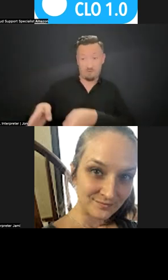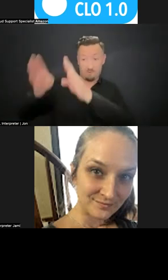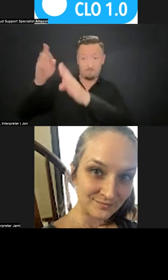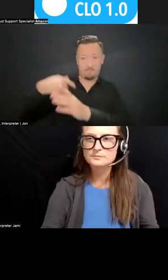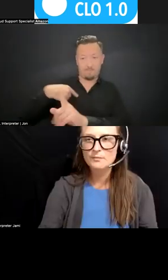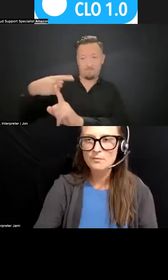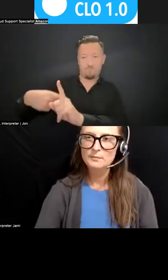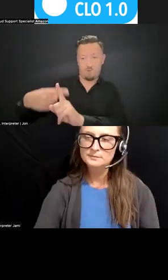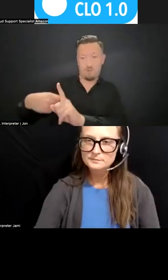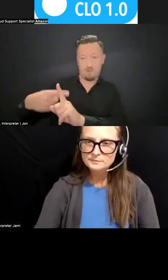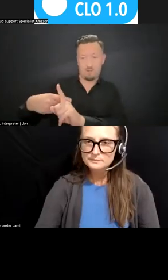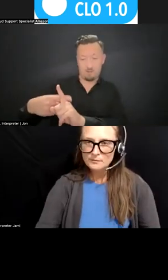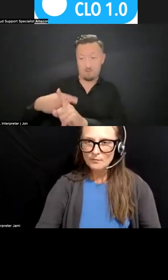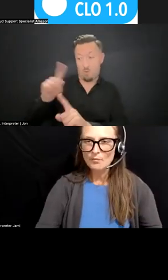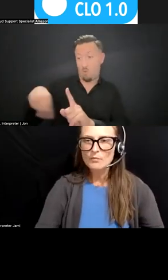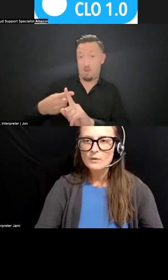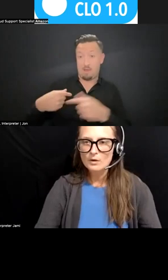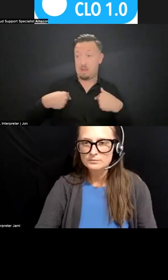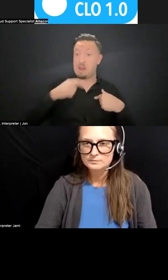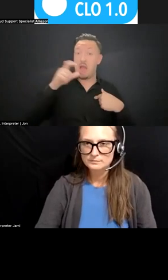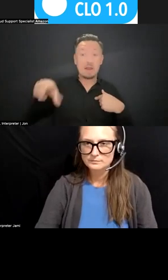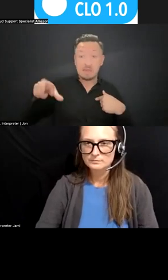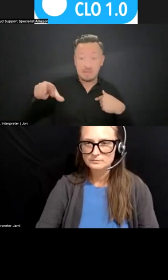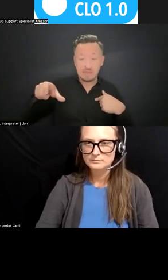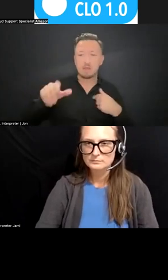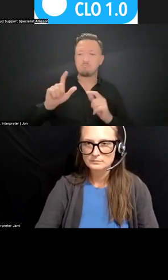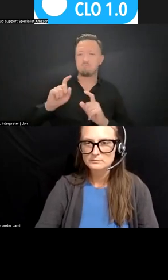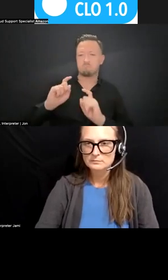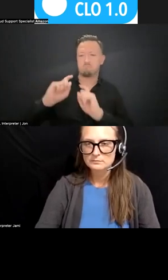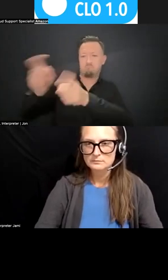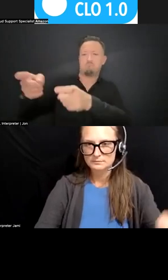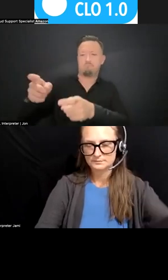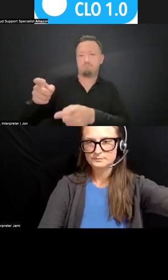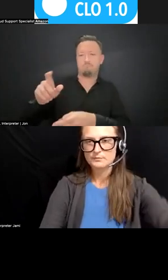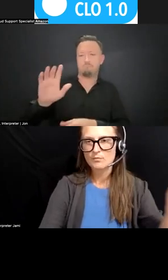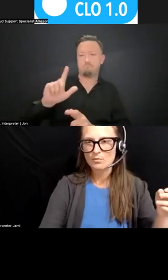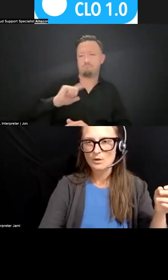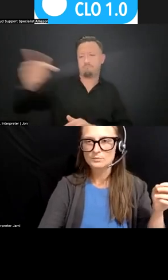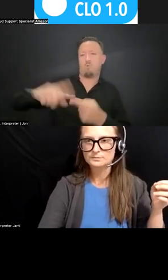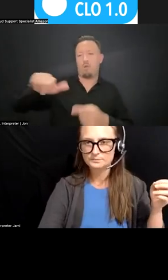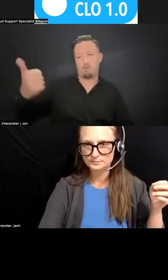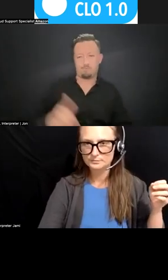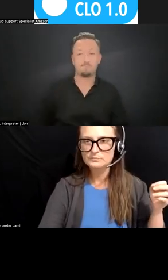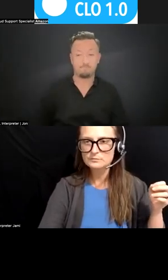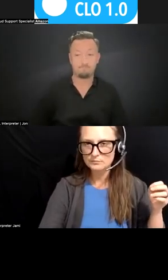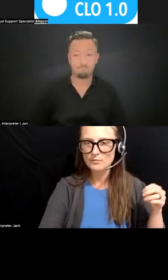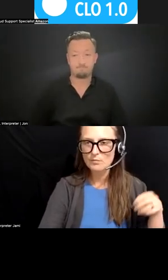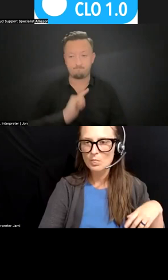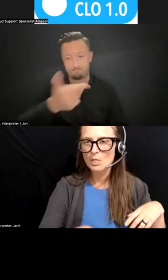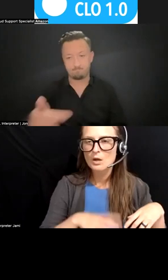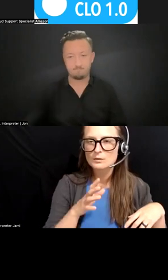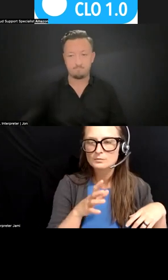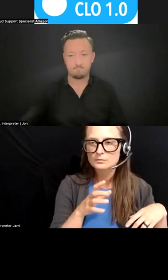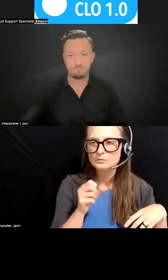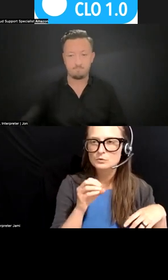it, you let it go. You just turn to a pretty cheap cost. So there's